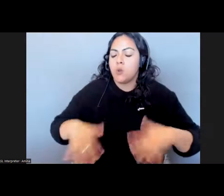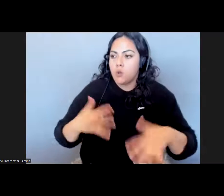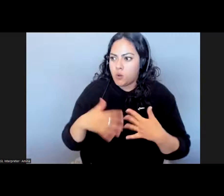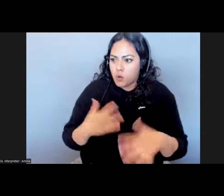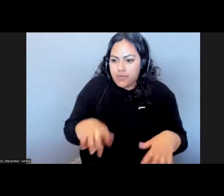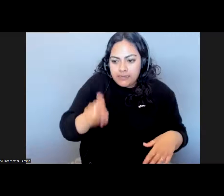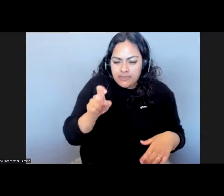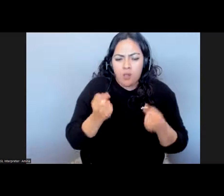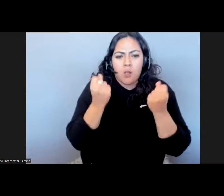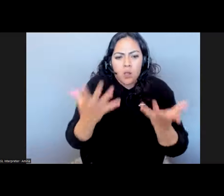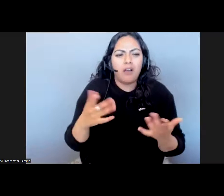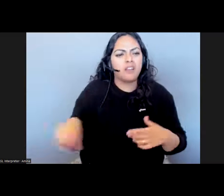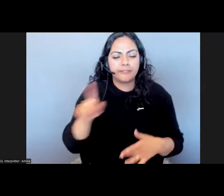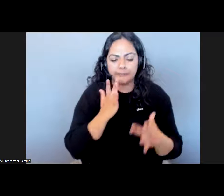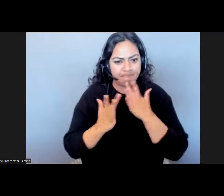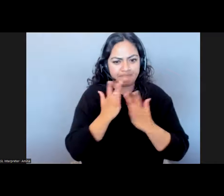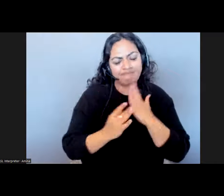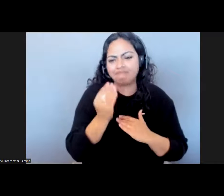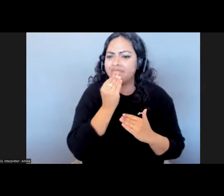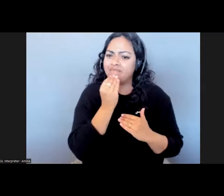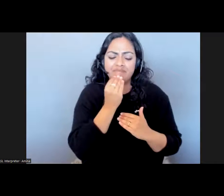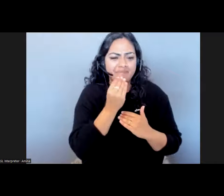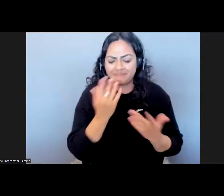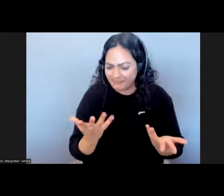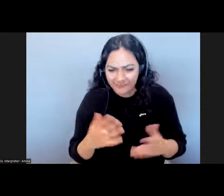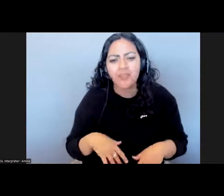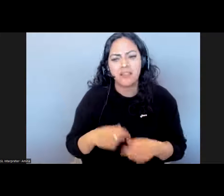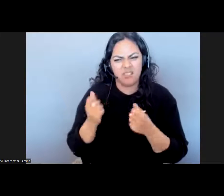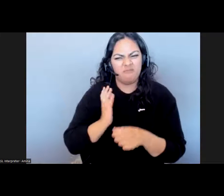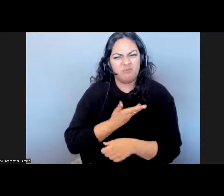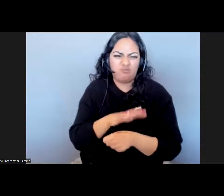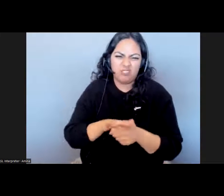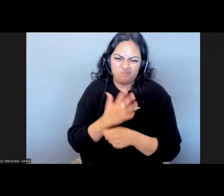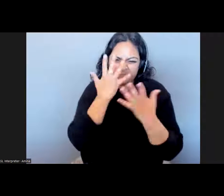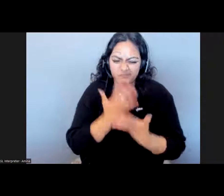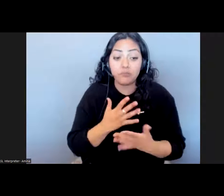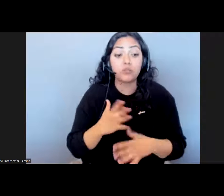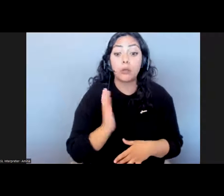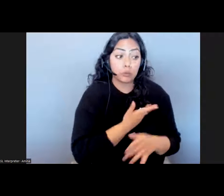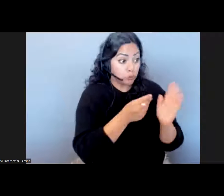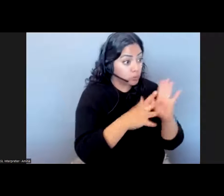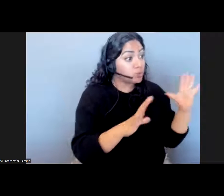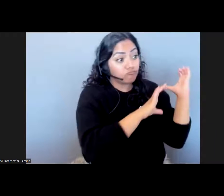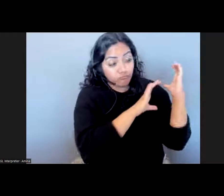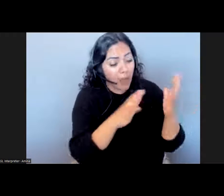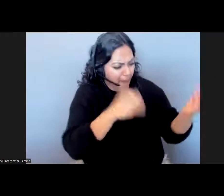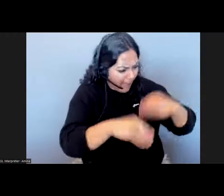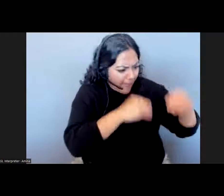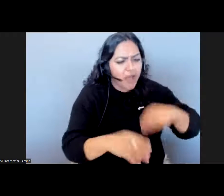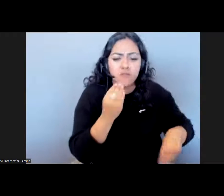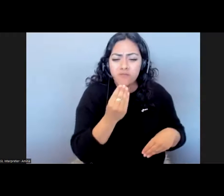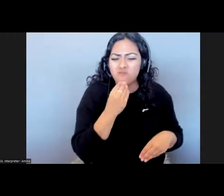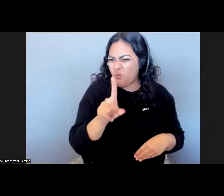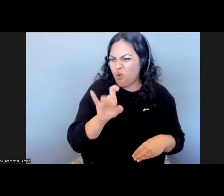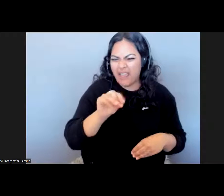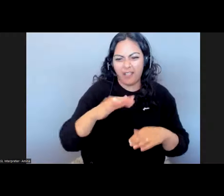there's a lot of food insecurity in our region. And we were able to pack with our students and deliver to the doors of 180